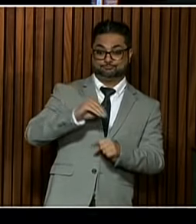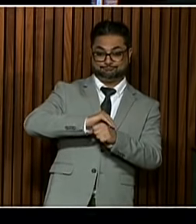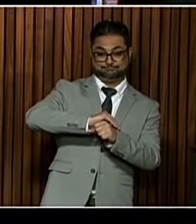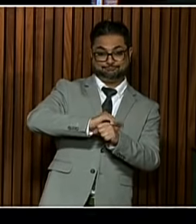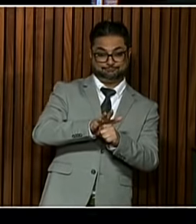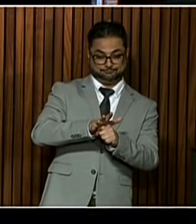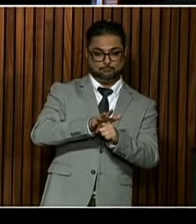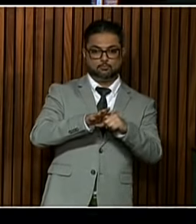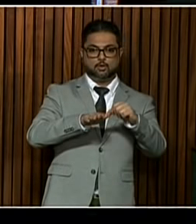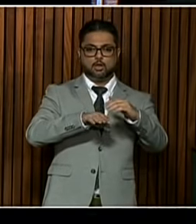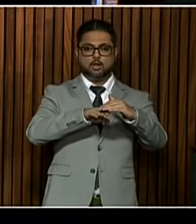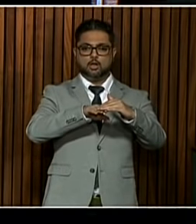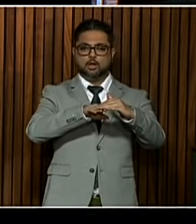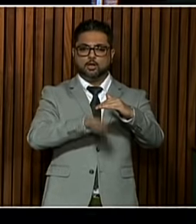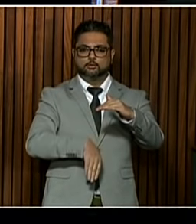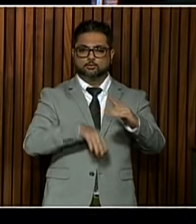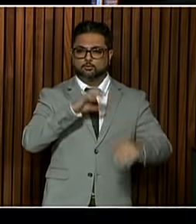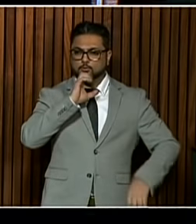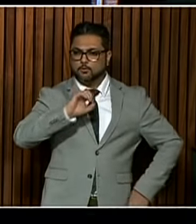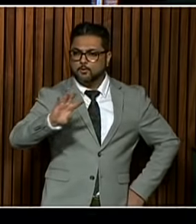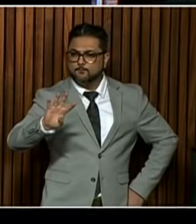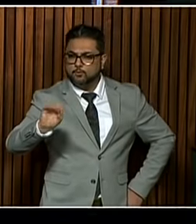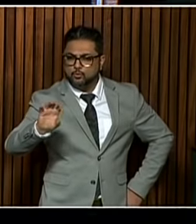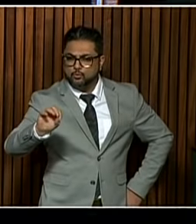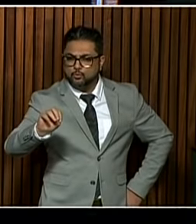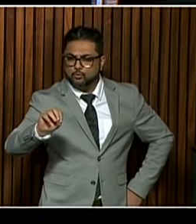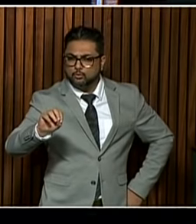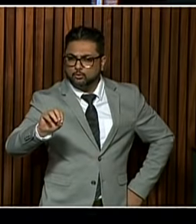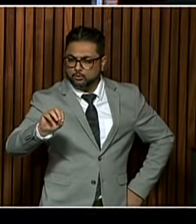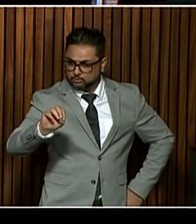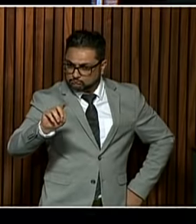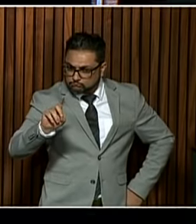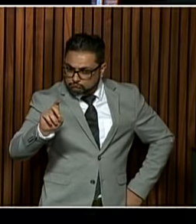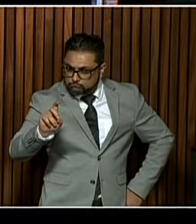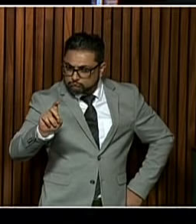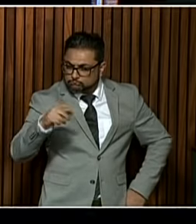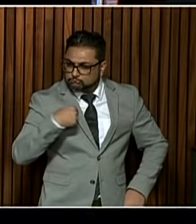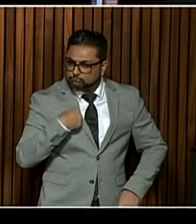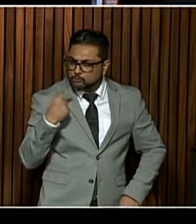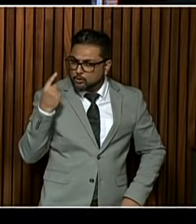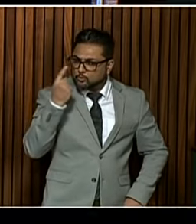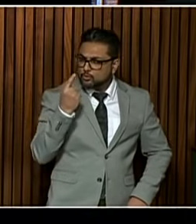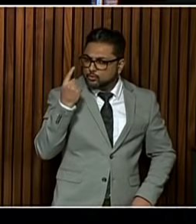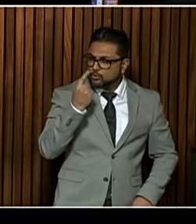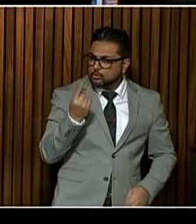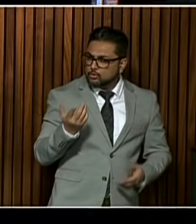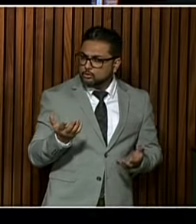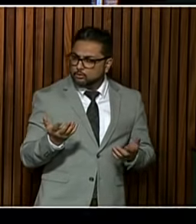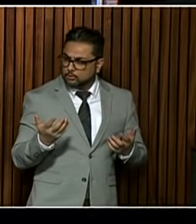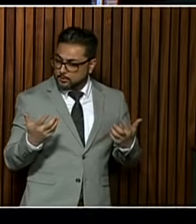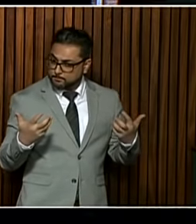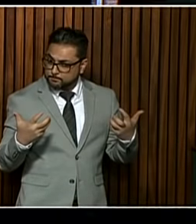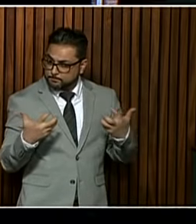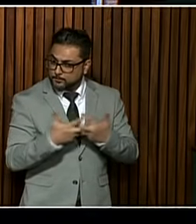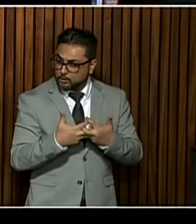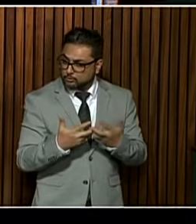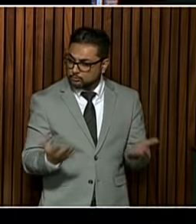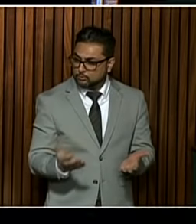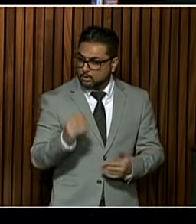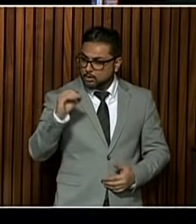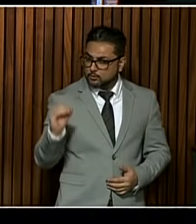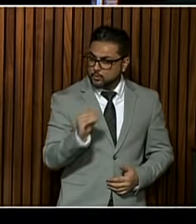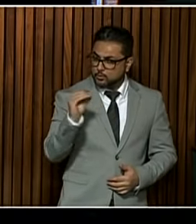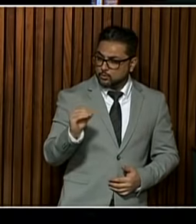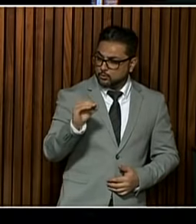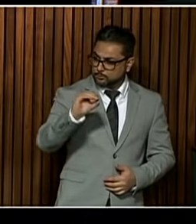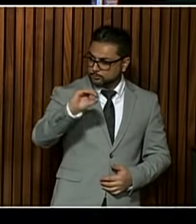40. So I wondered if that jives with the percentage here in Ontario, and if you have a